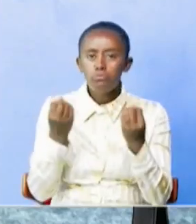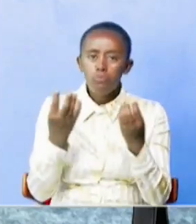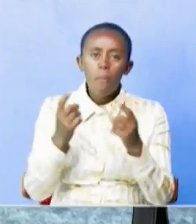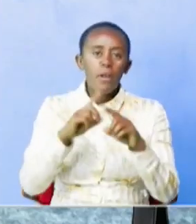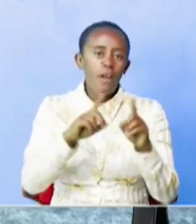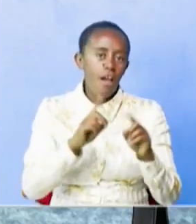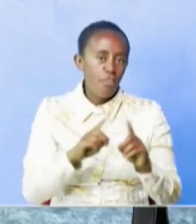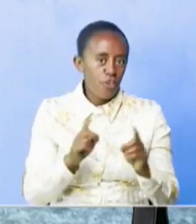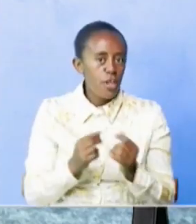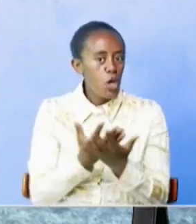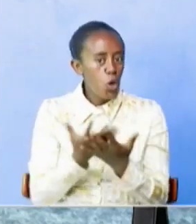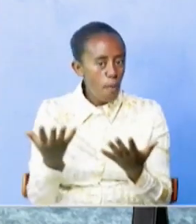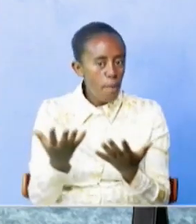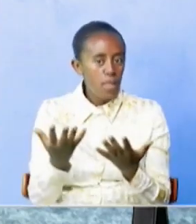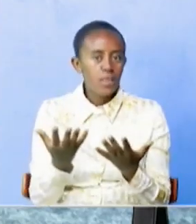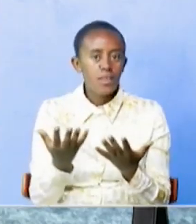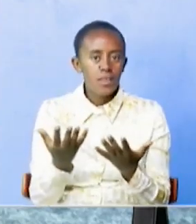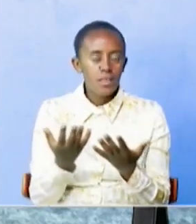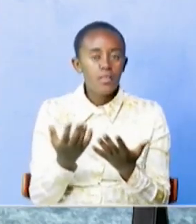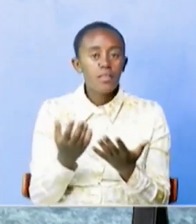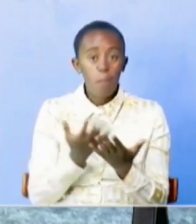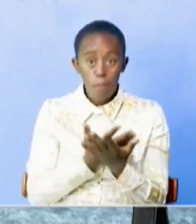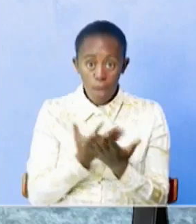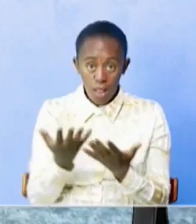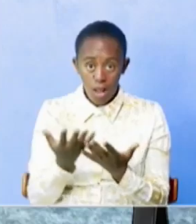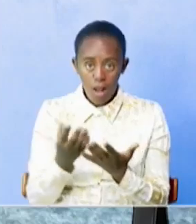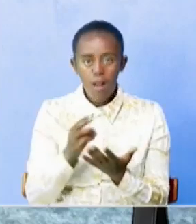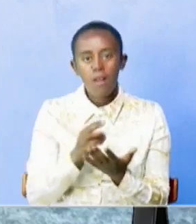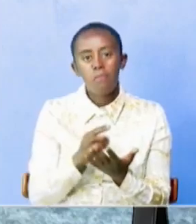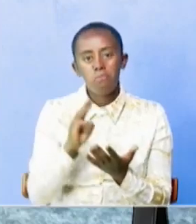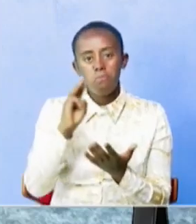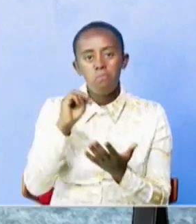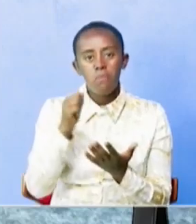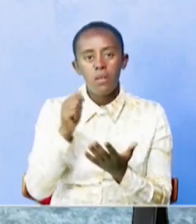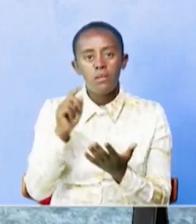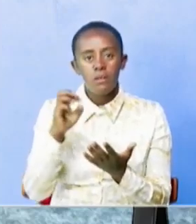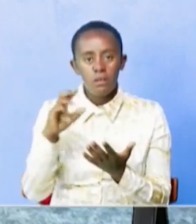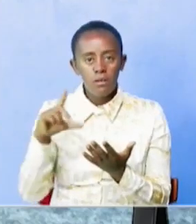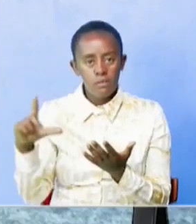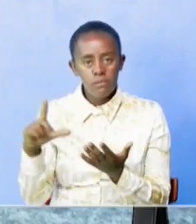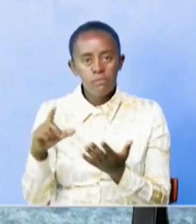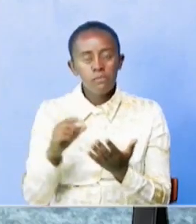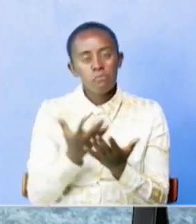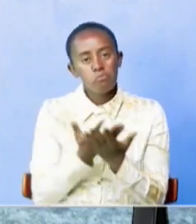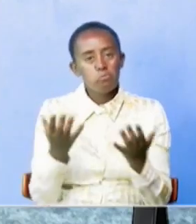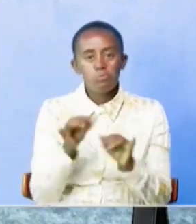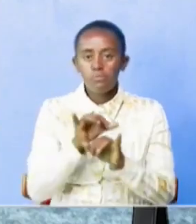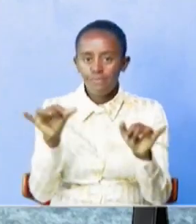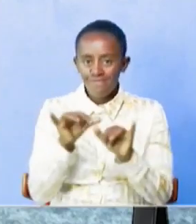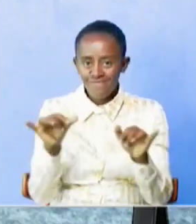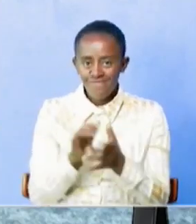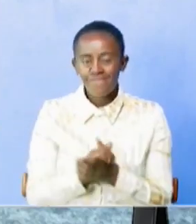other materials. So equipment is in line with material.